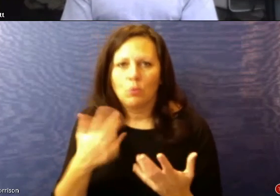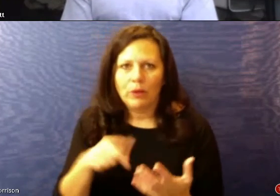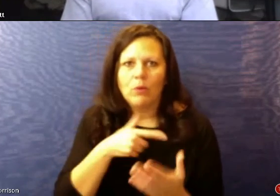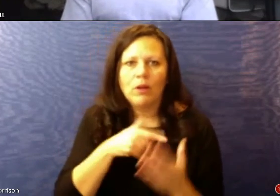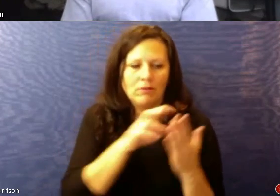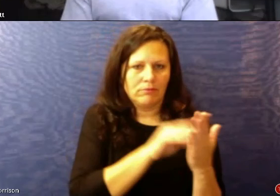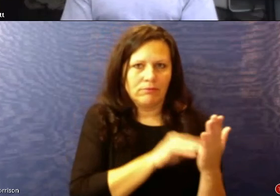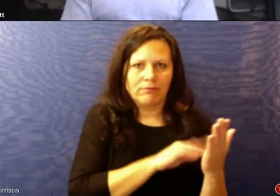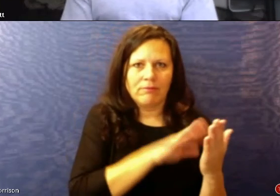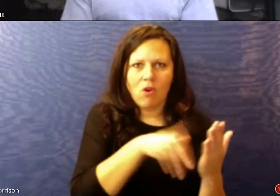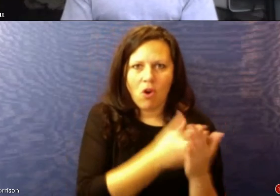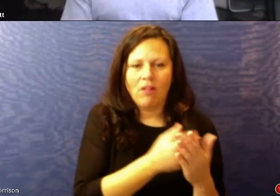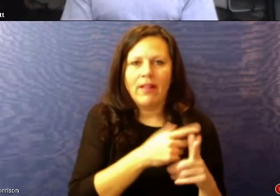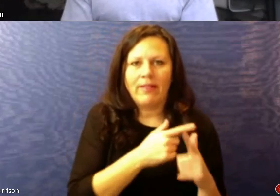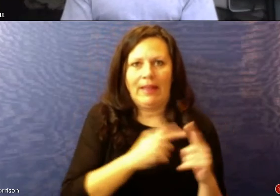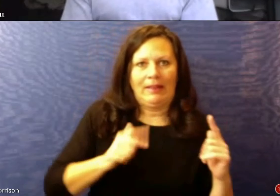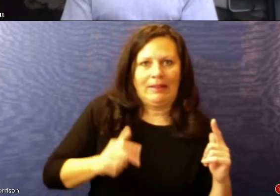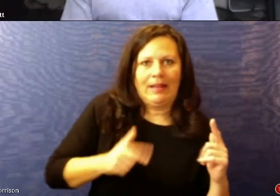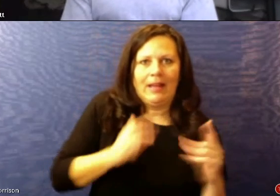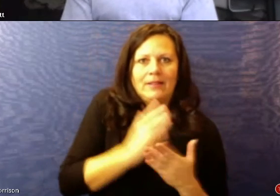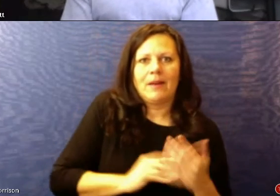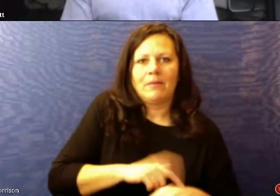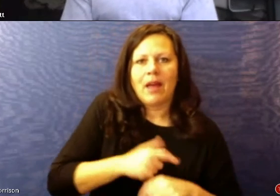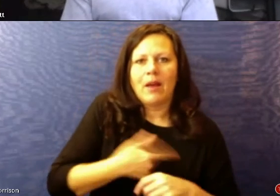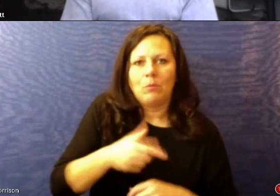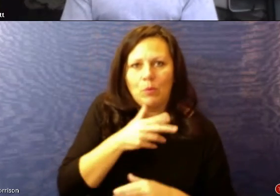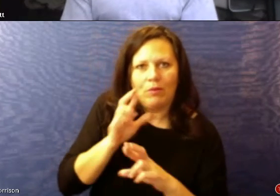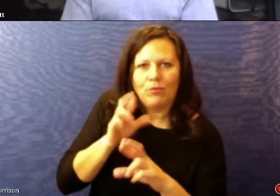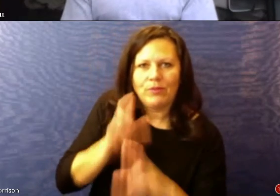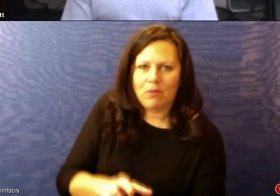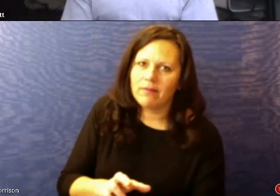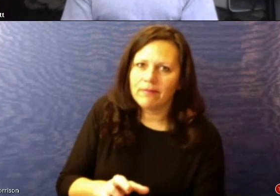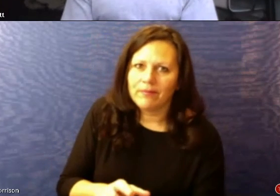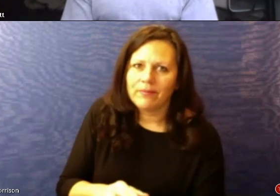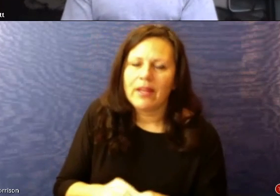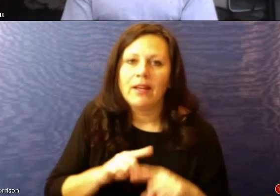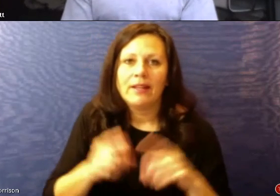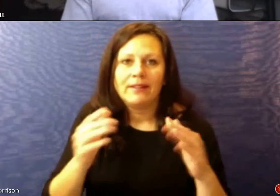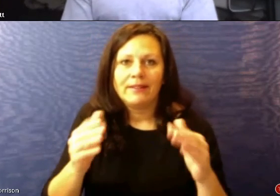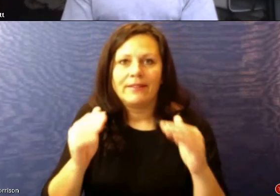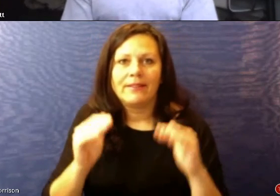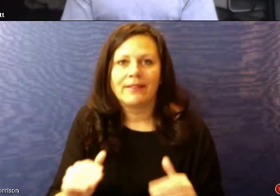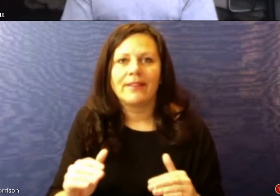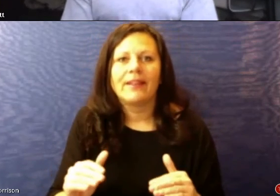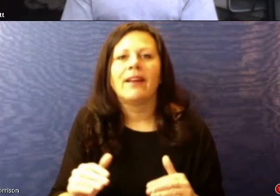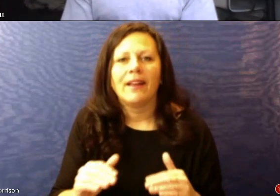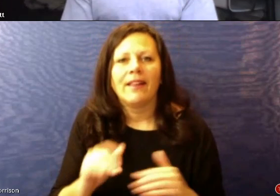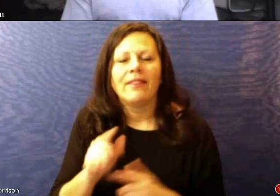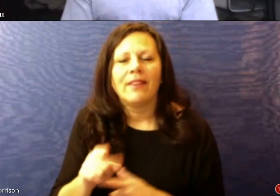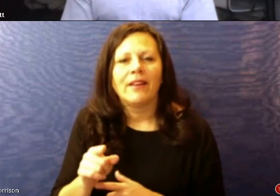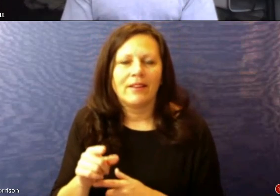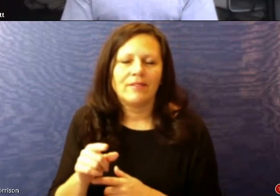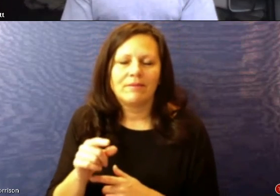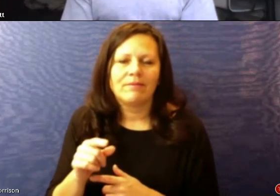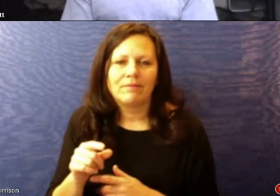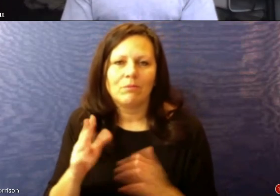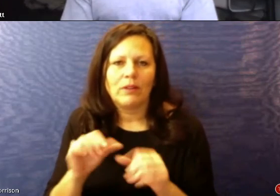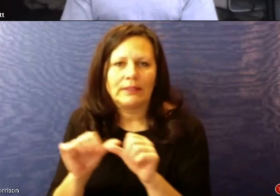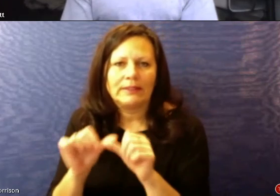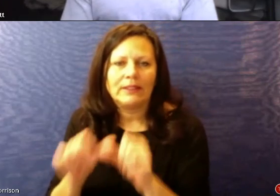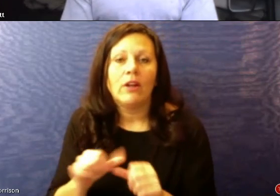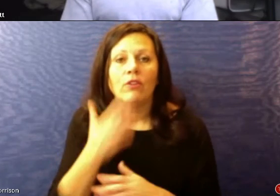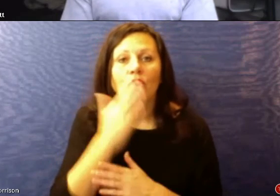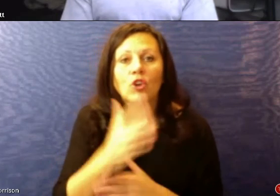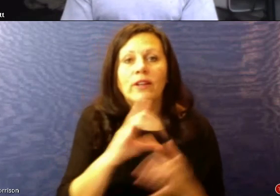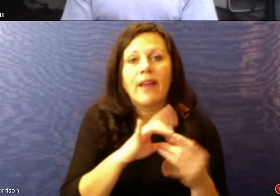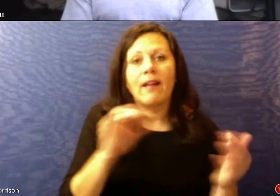those at some point here in the near future. But we are going to move on from this section. The good analogy that I was given about this is like, it's